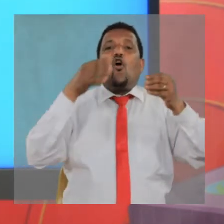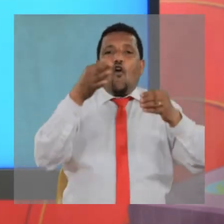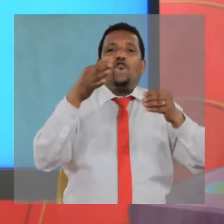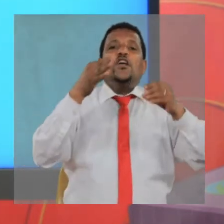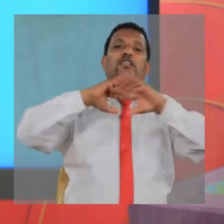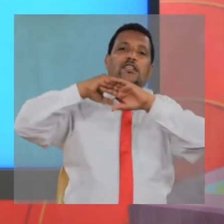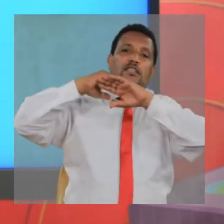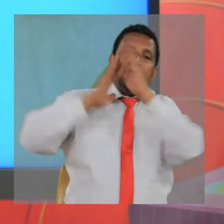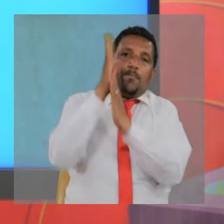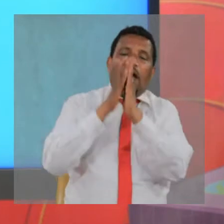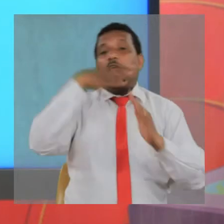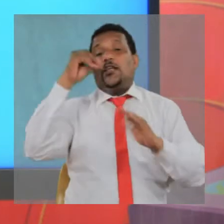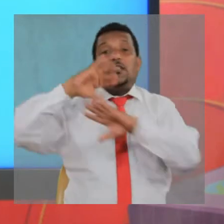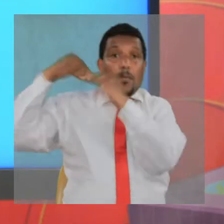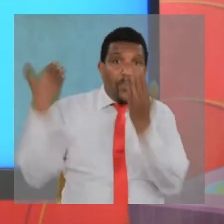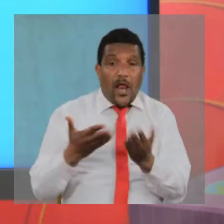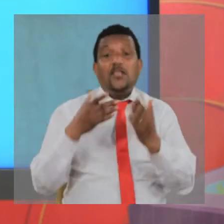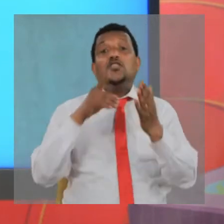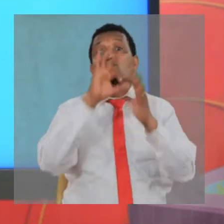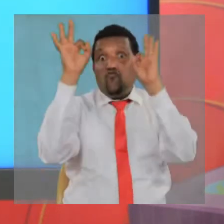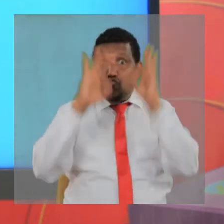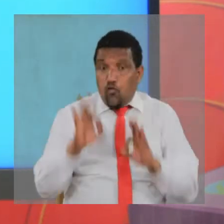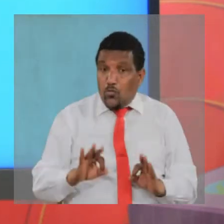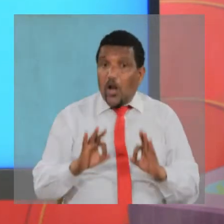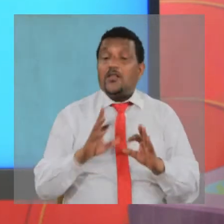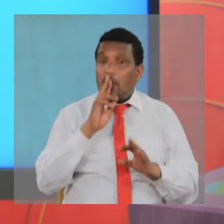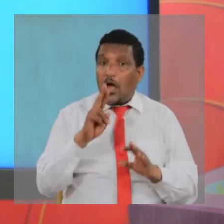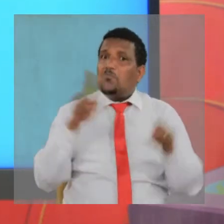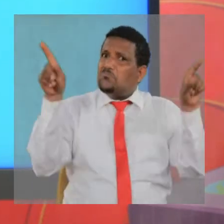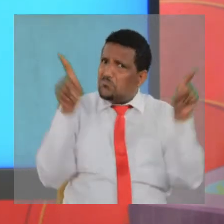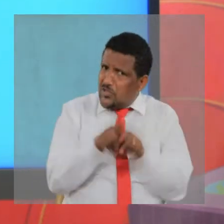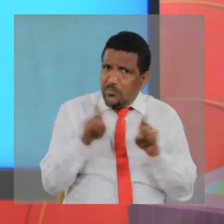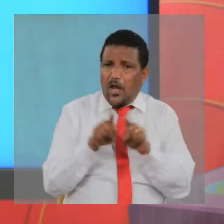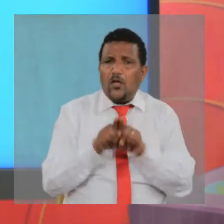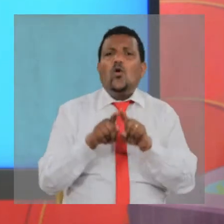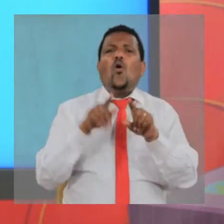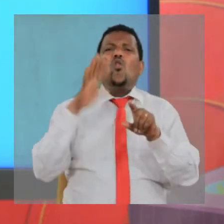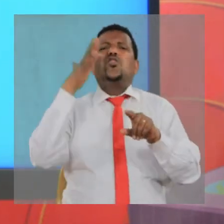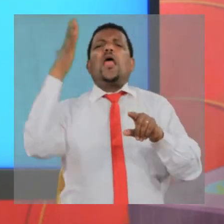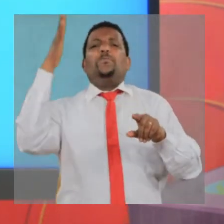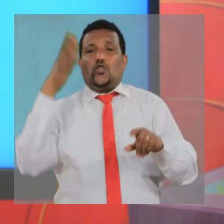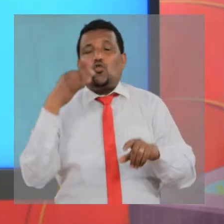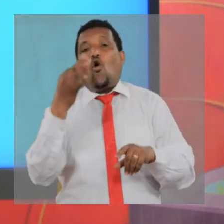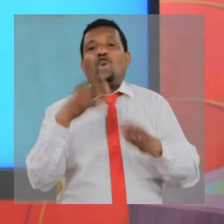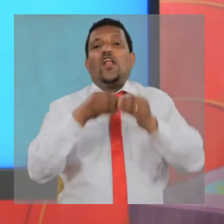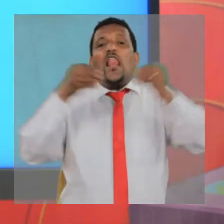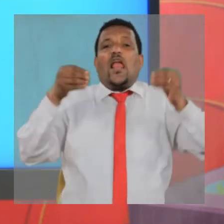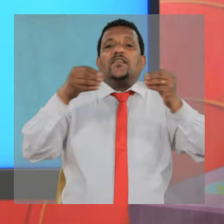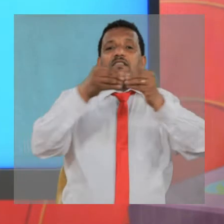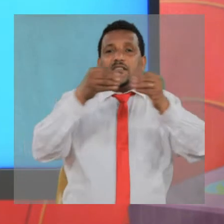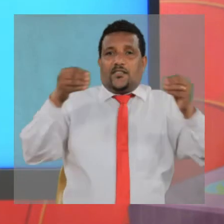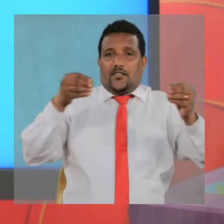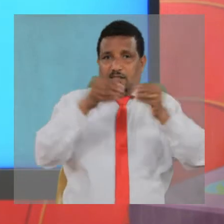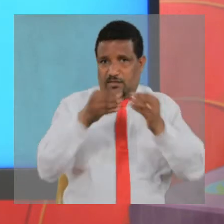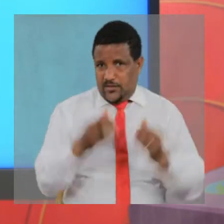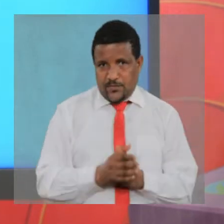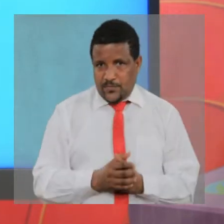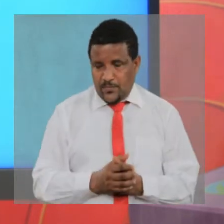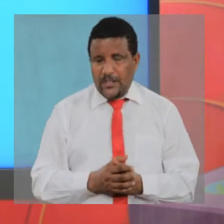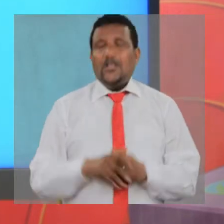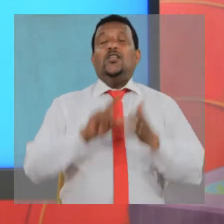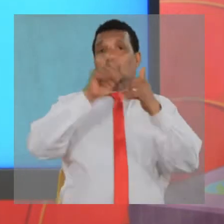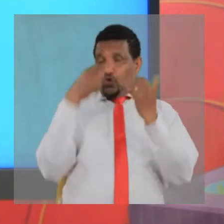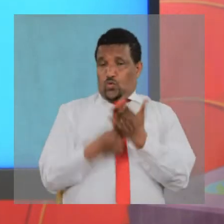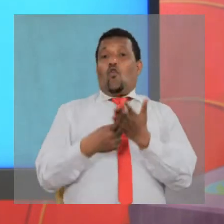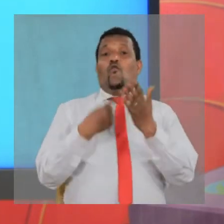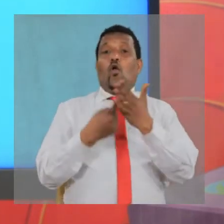supply, because the formulas are almost similar for all types of elasticities. So